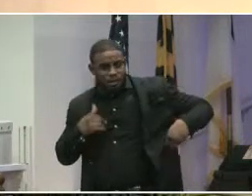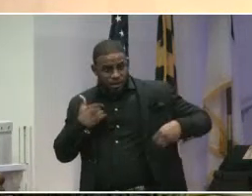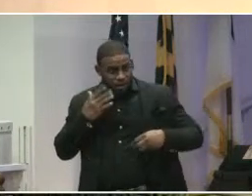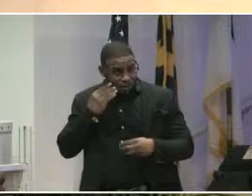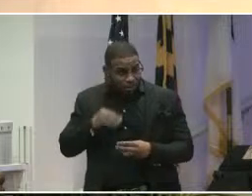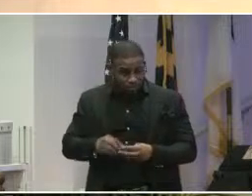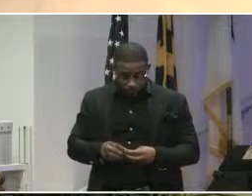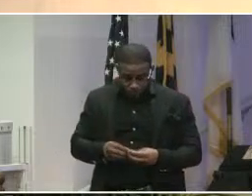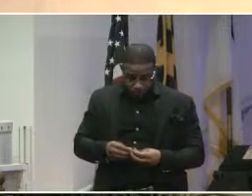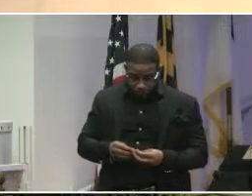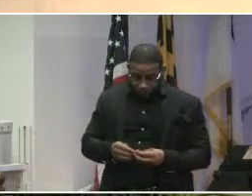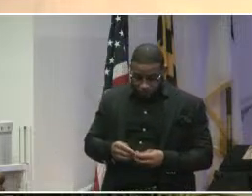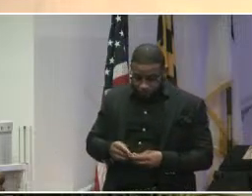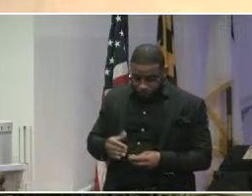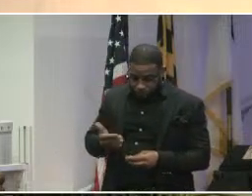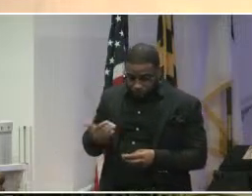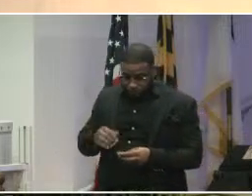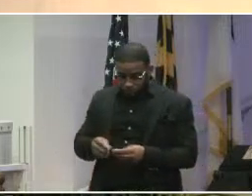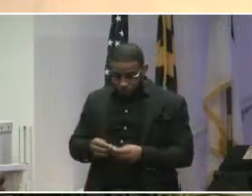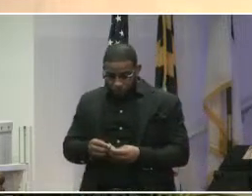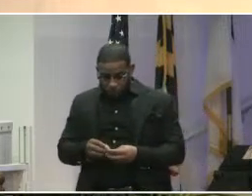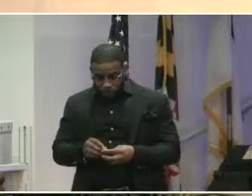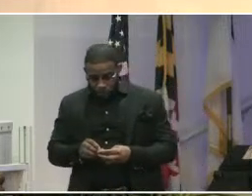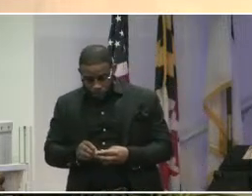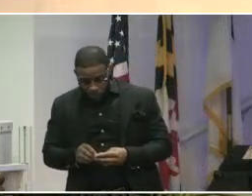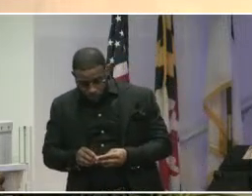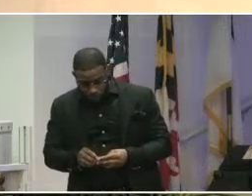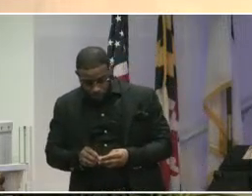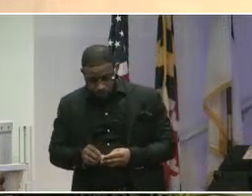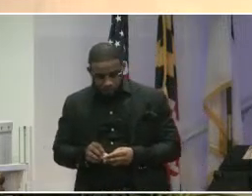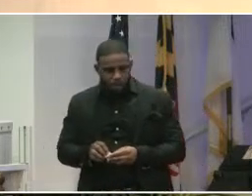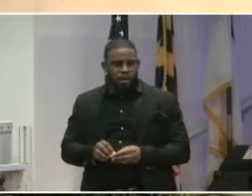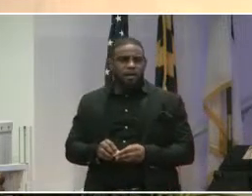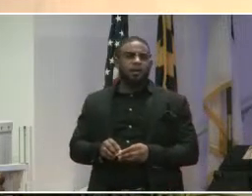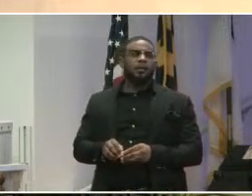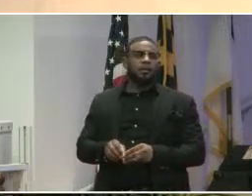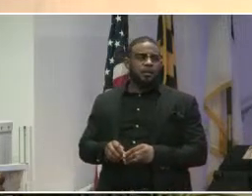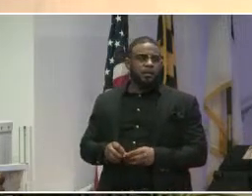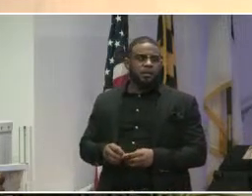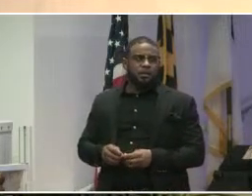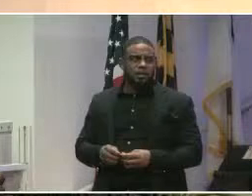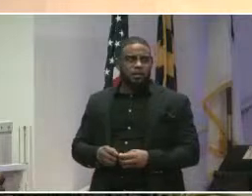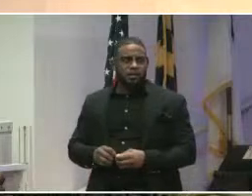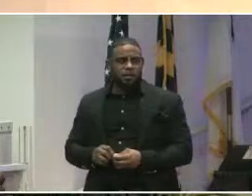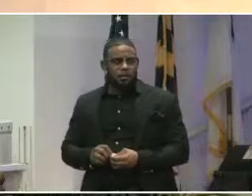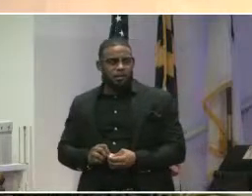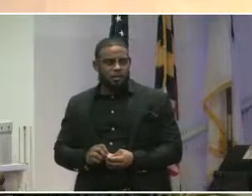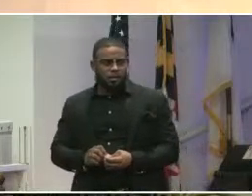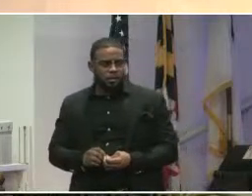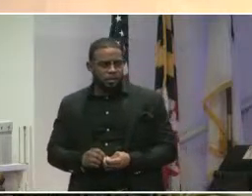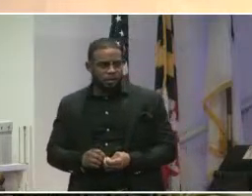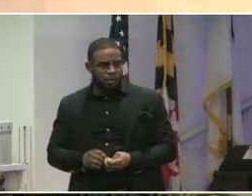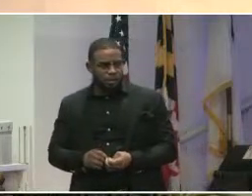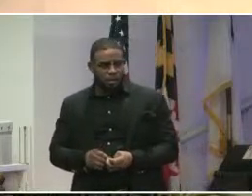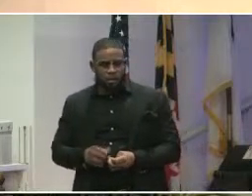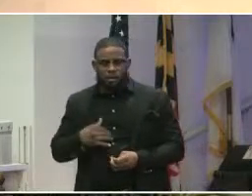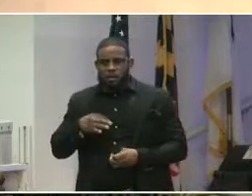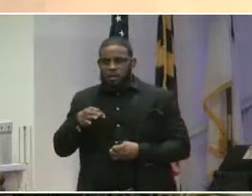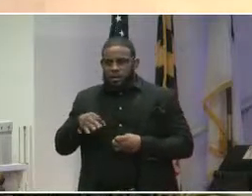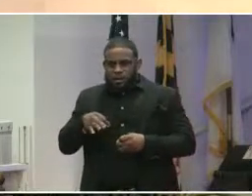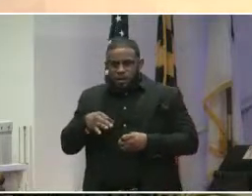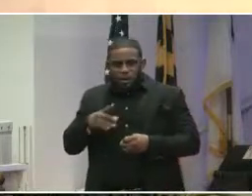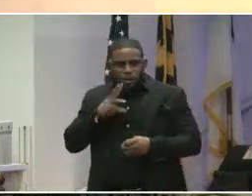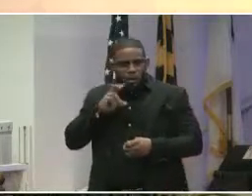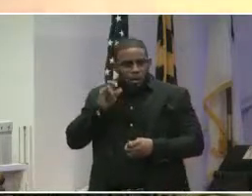been born again. And I was explaining to them, they listen, you know when this was, so I'm telling